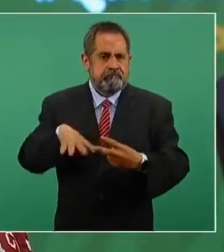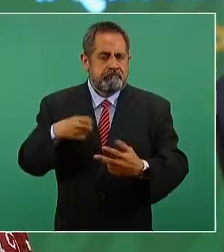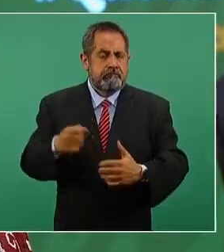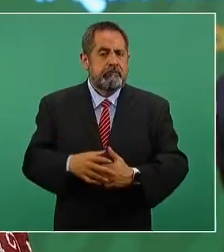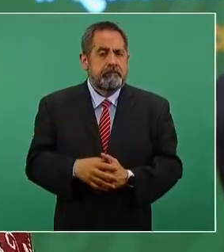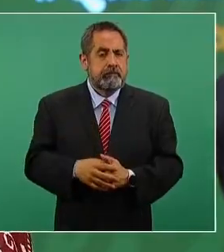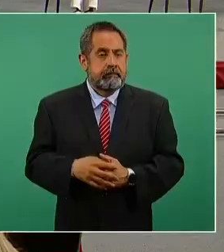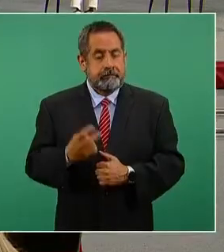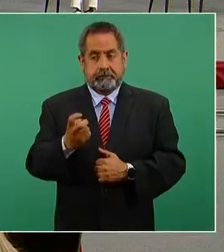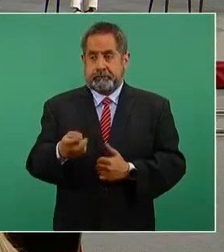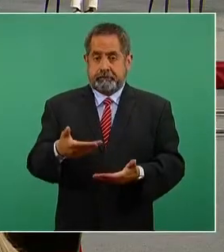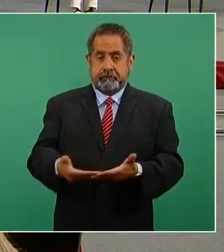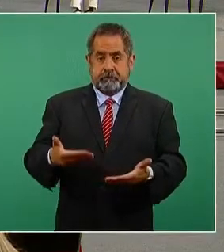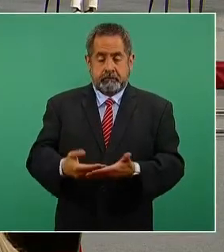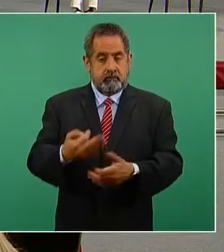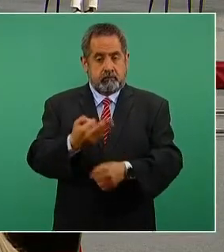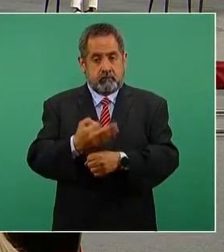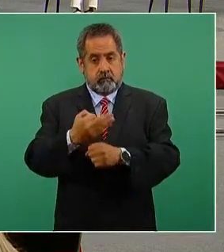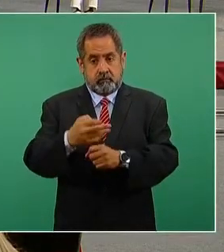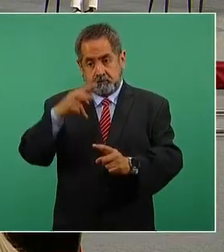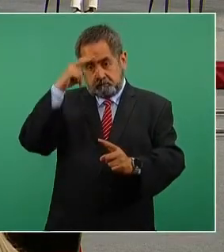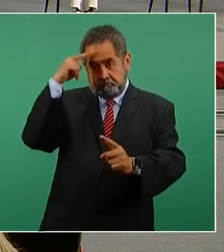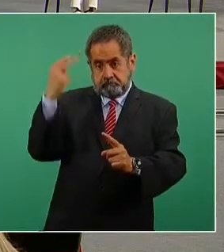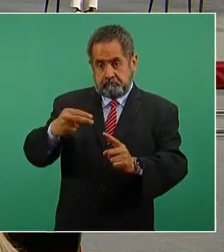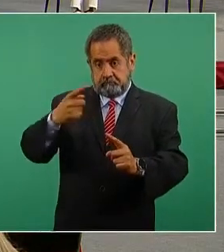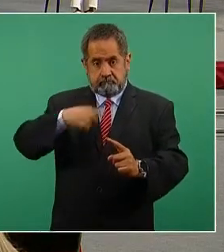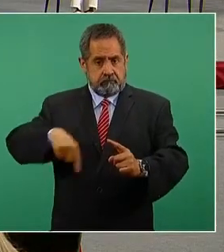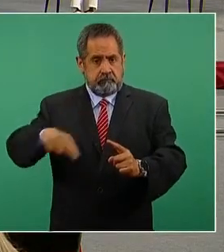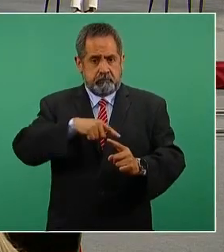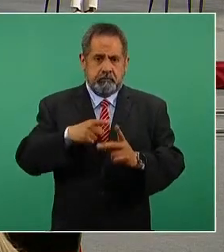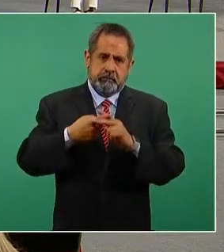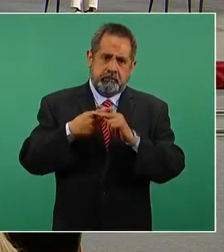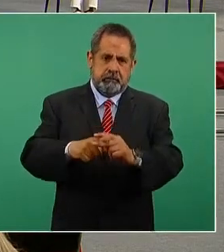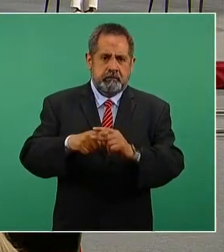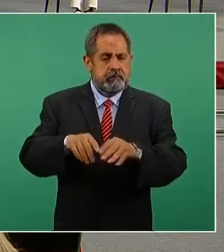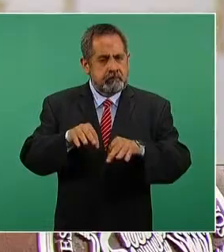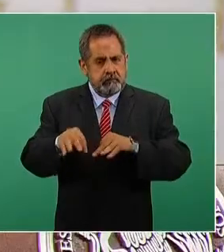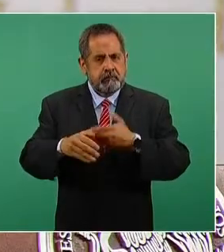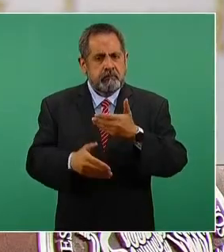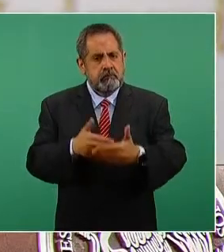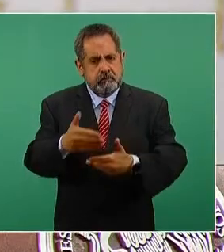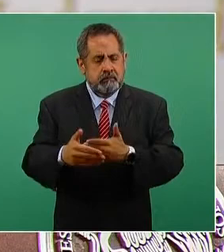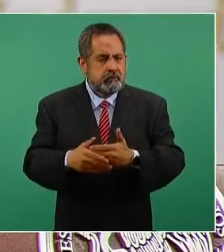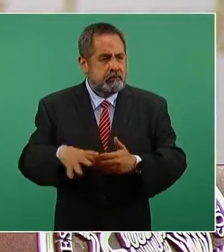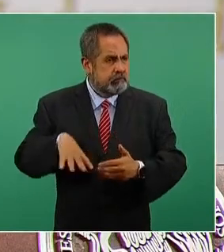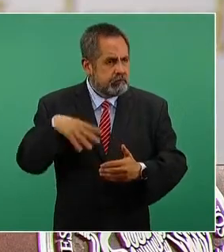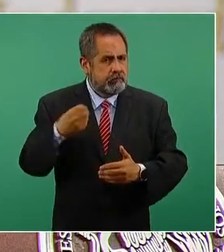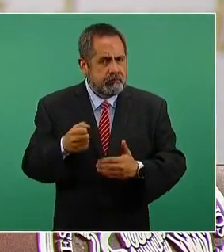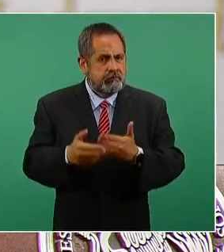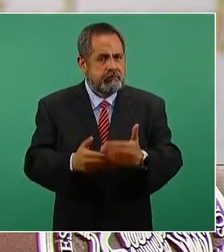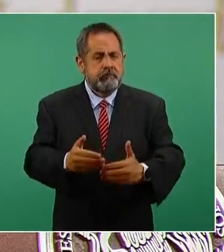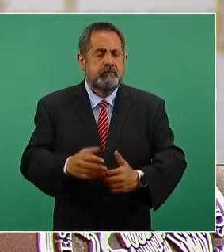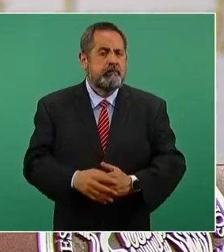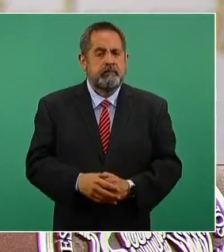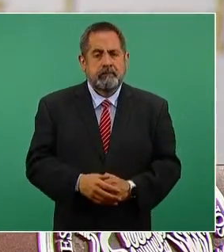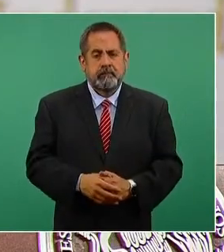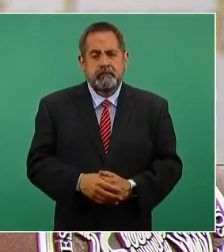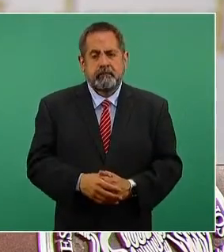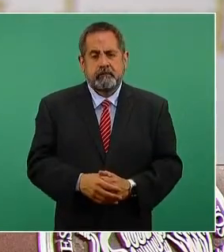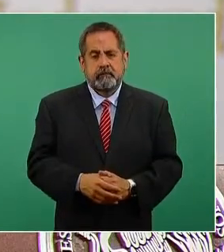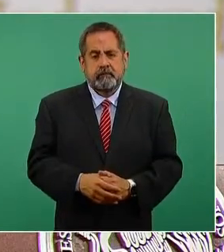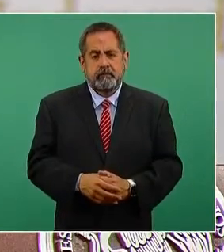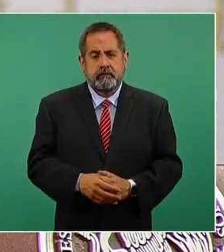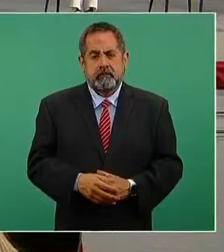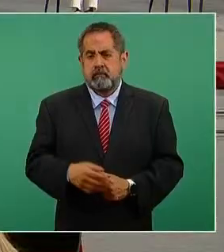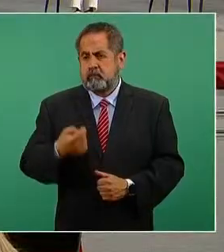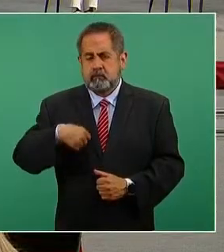work. Será ahora en México que comencemos este trabajo. We start an era of catalytic action and to accelerate